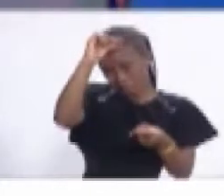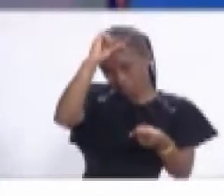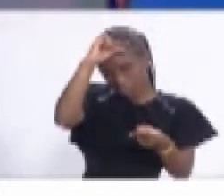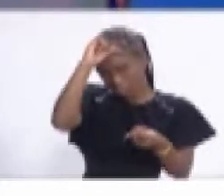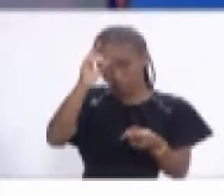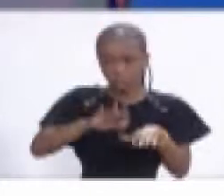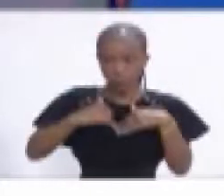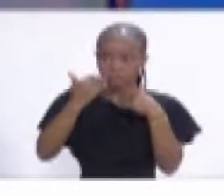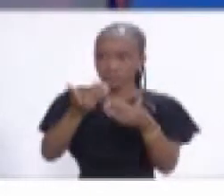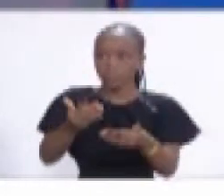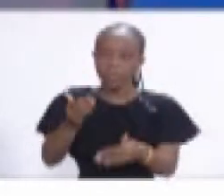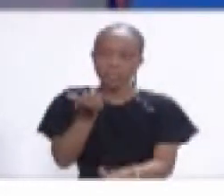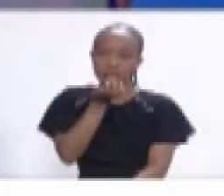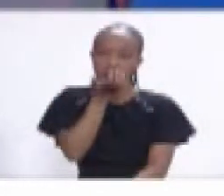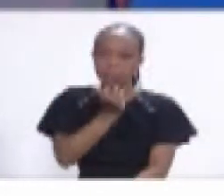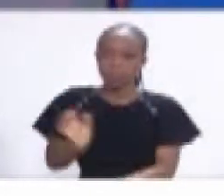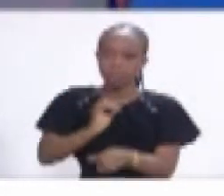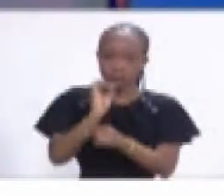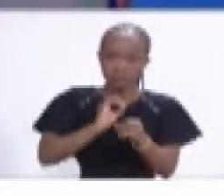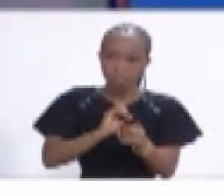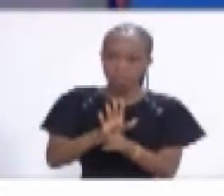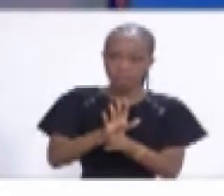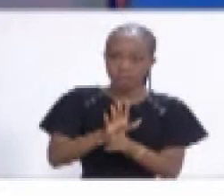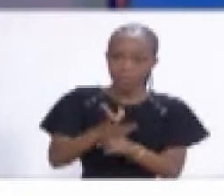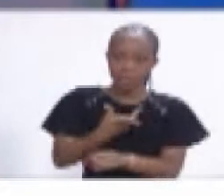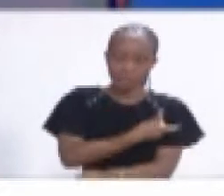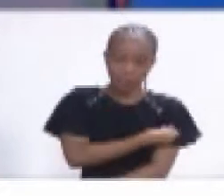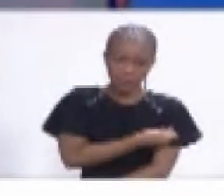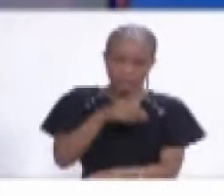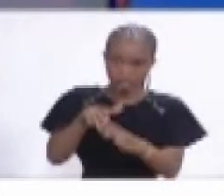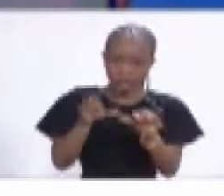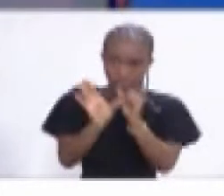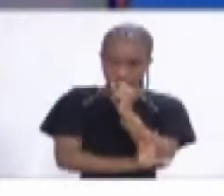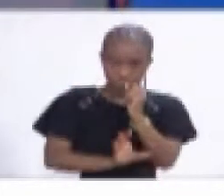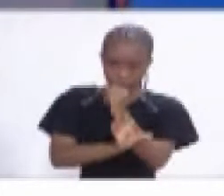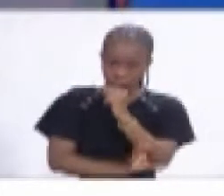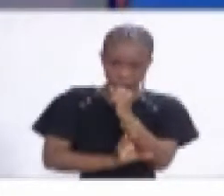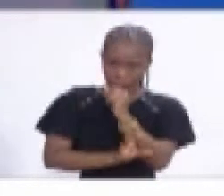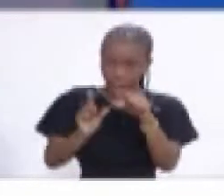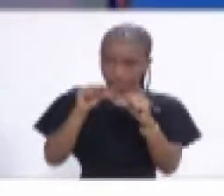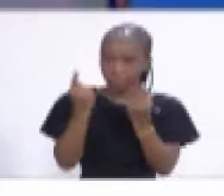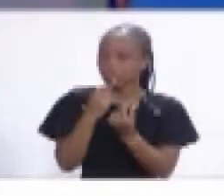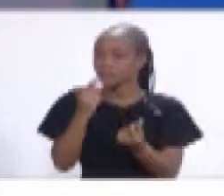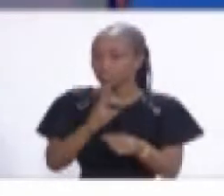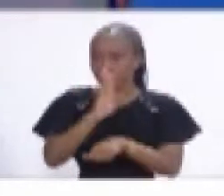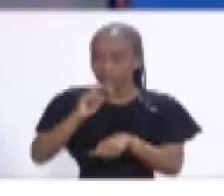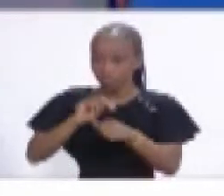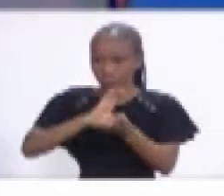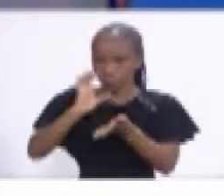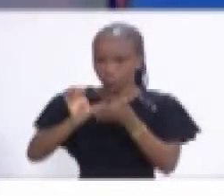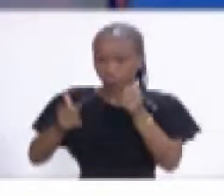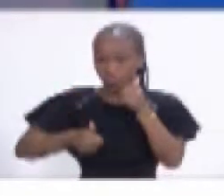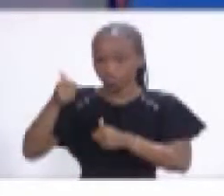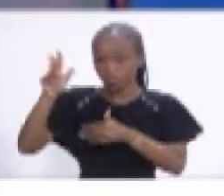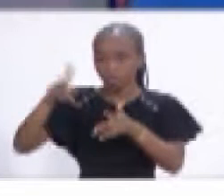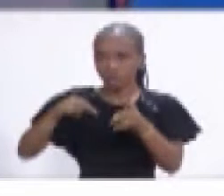of giving a deaf ear on the COVID-19 immunization rollout in the country. Now, the groups say that the national budget, which is to be